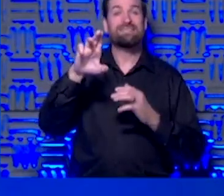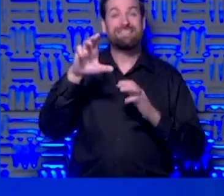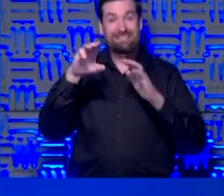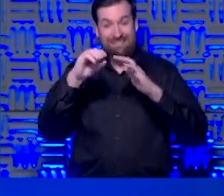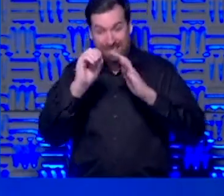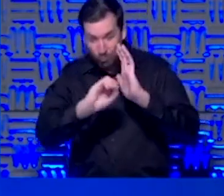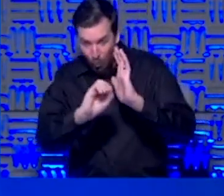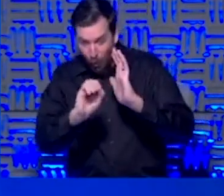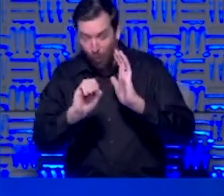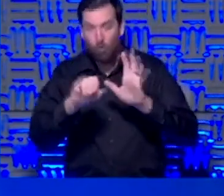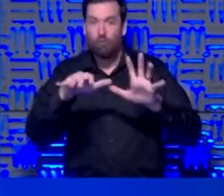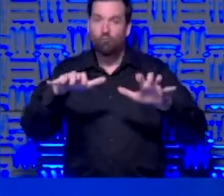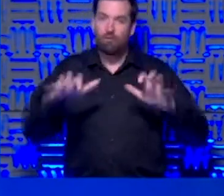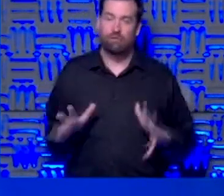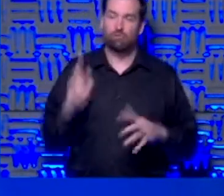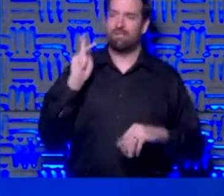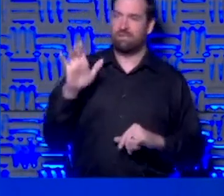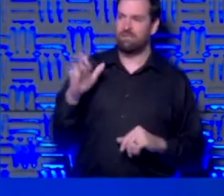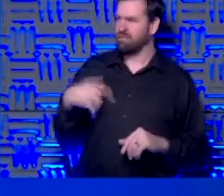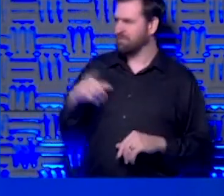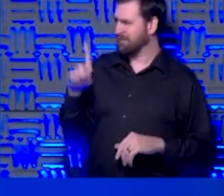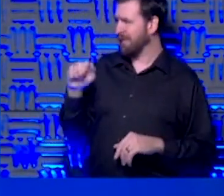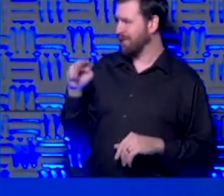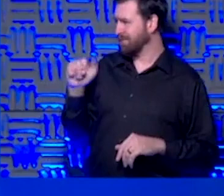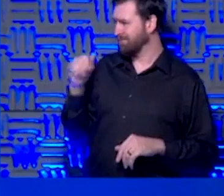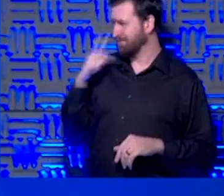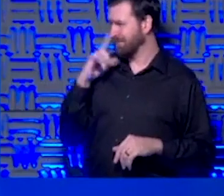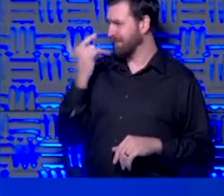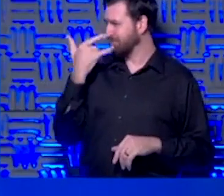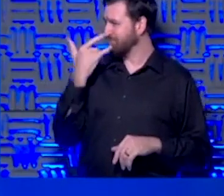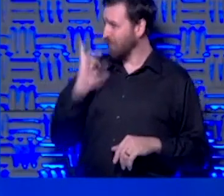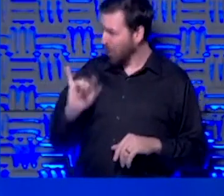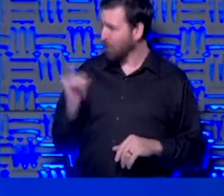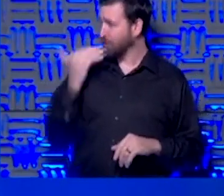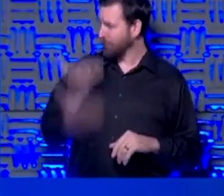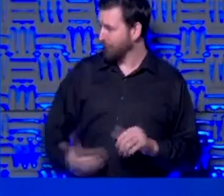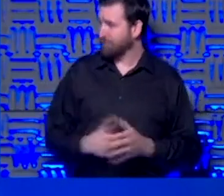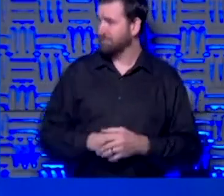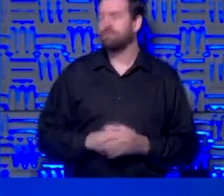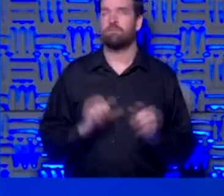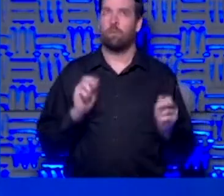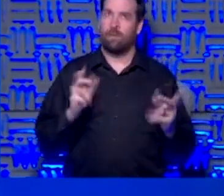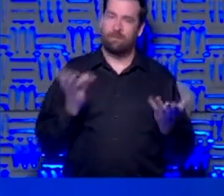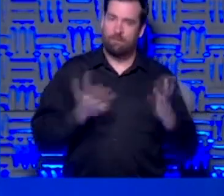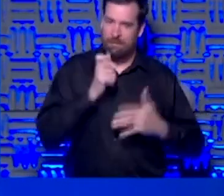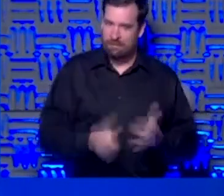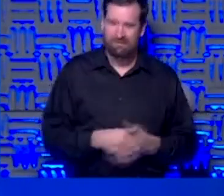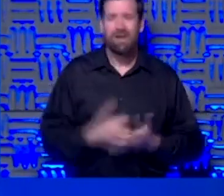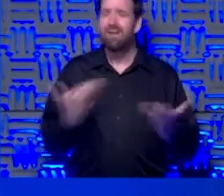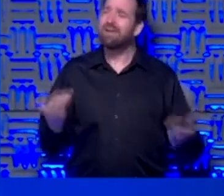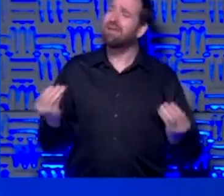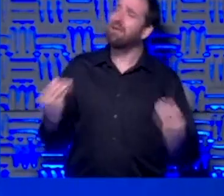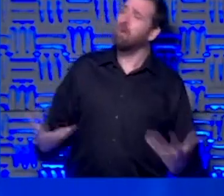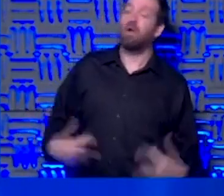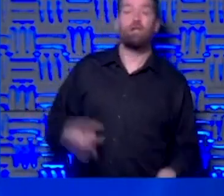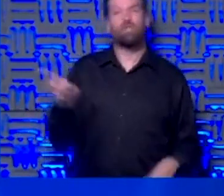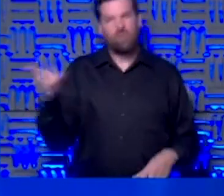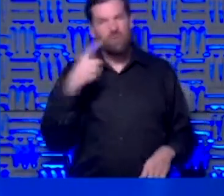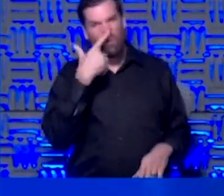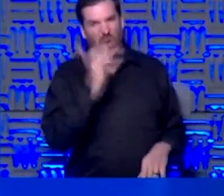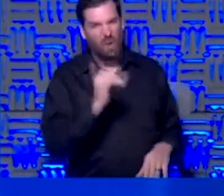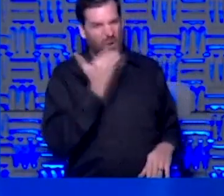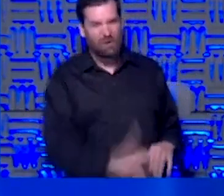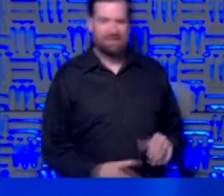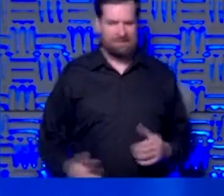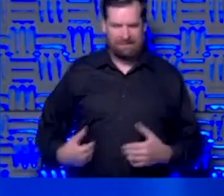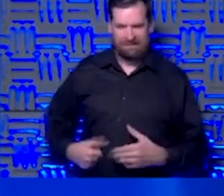City. And I'm going to say, Dana, well, I think we look good. Yeah. Okay, maybe we don't look good. Come on, brother, you got to hang You with look me on good. this. I'm good. No,